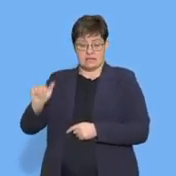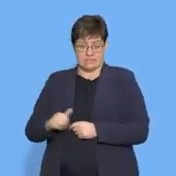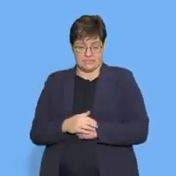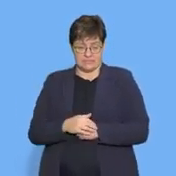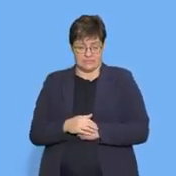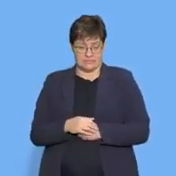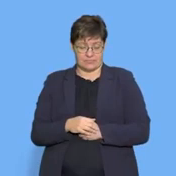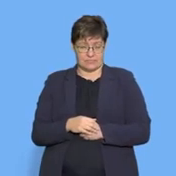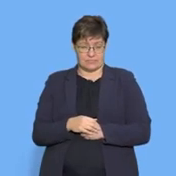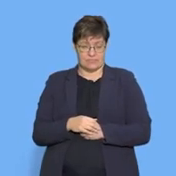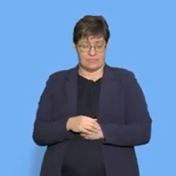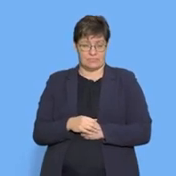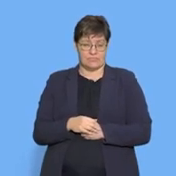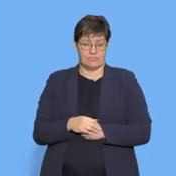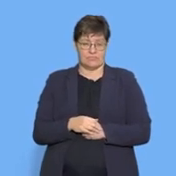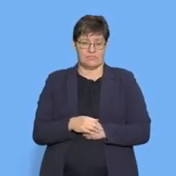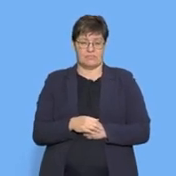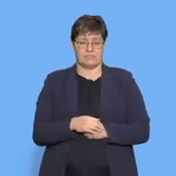of beta.